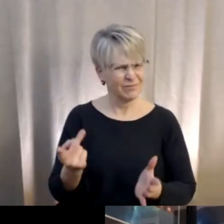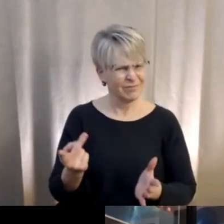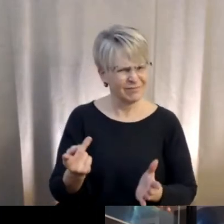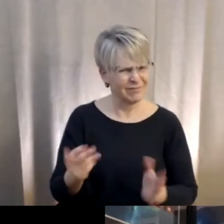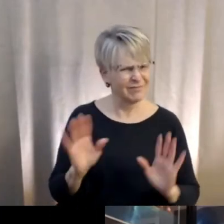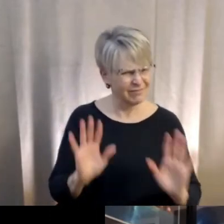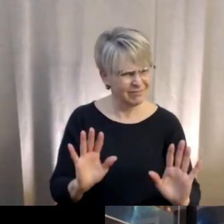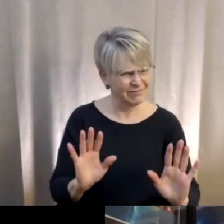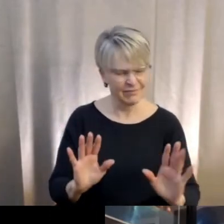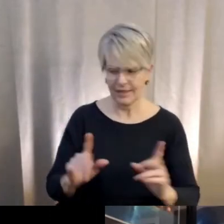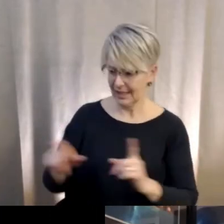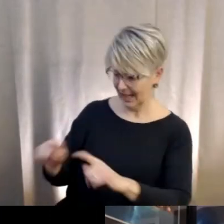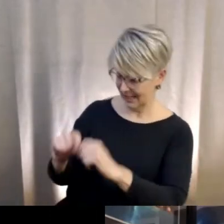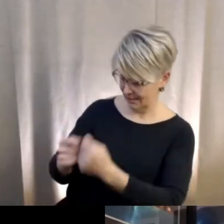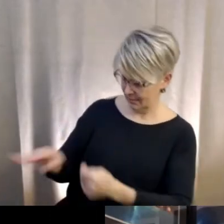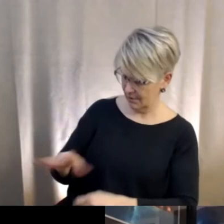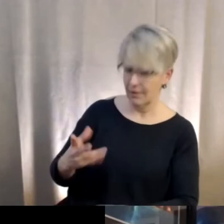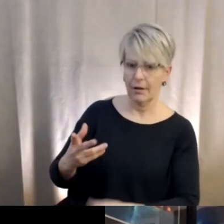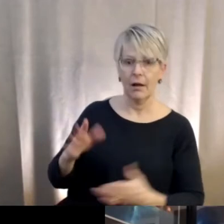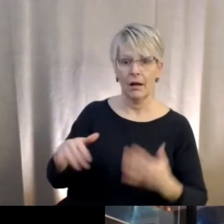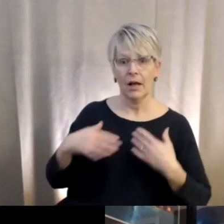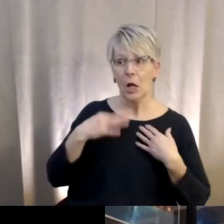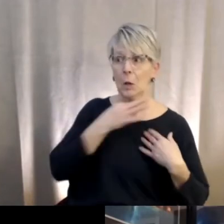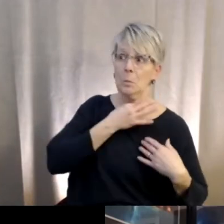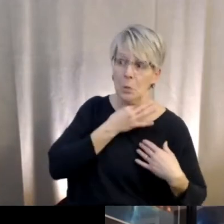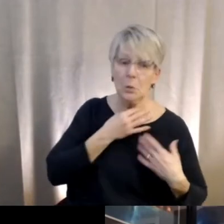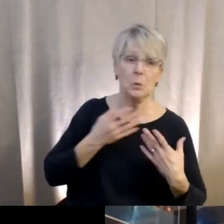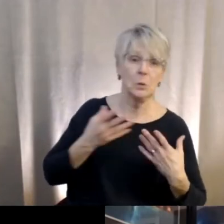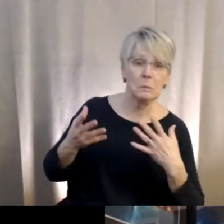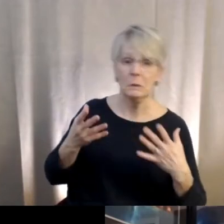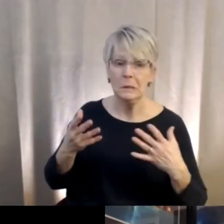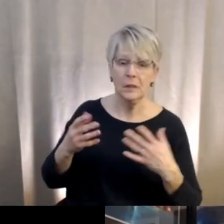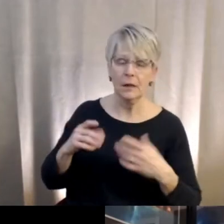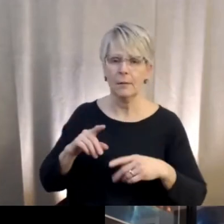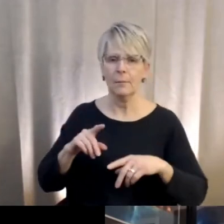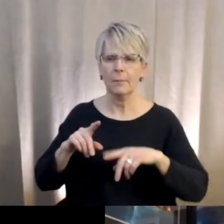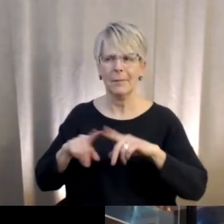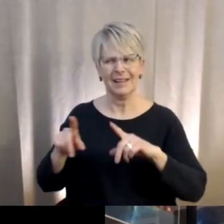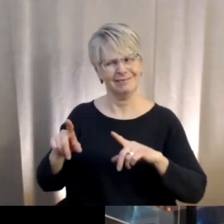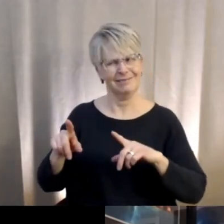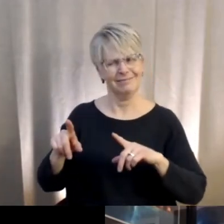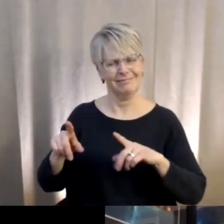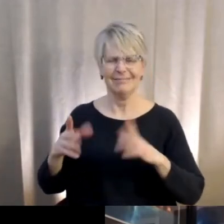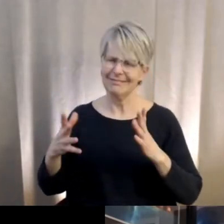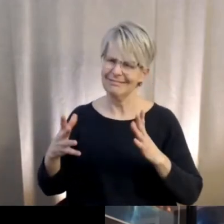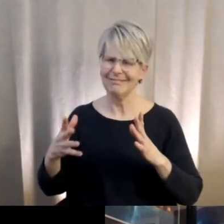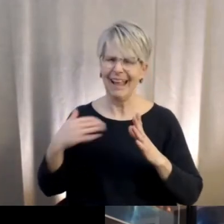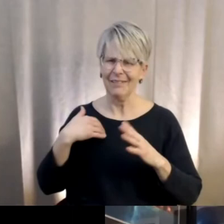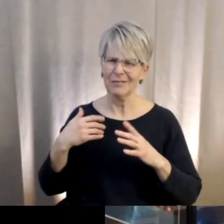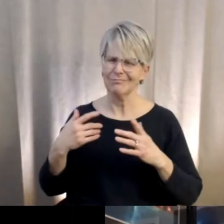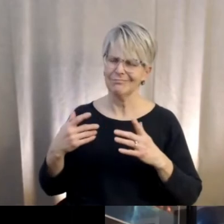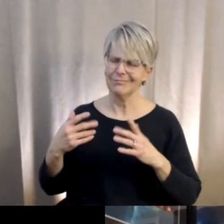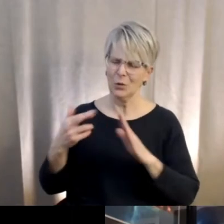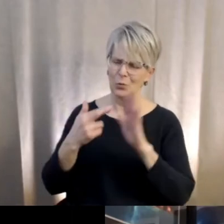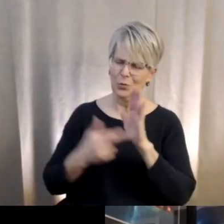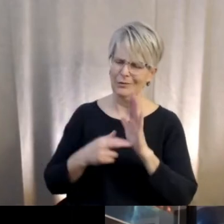and be like, you know what, like, I'm really curious and I'd like to know some more, but to know some boundaries, mm-hmm. because typically someone